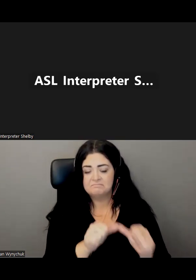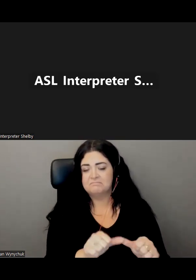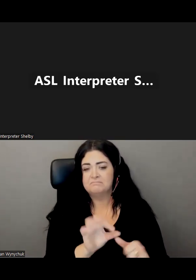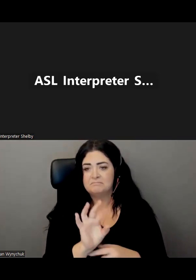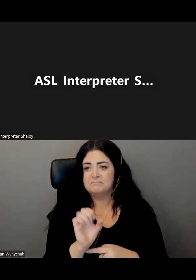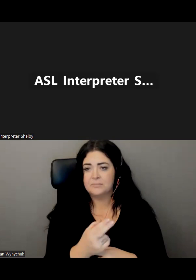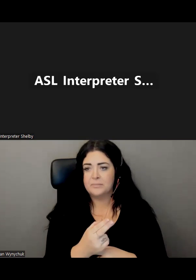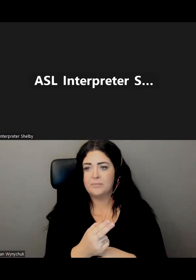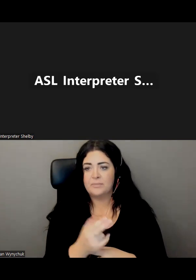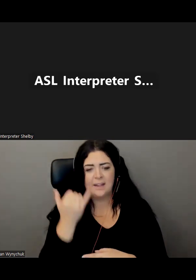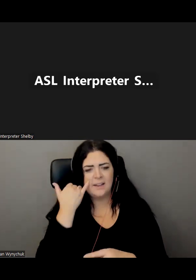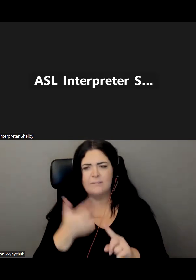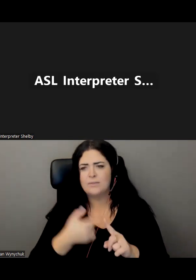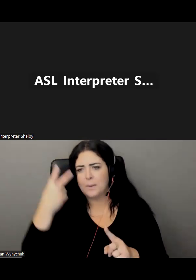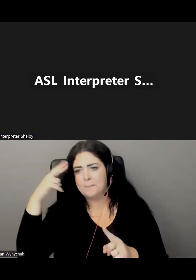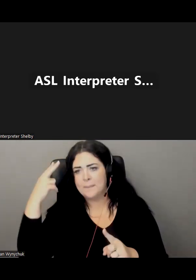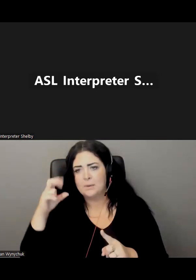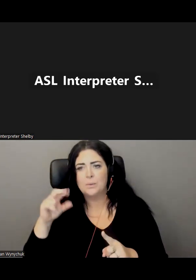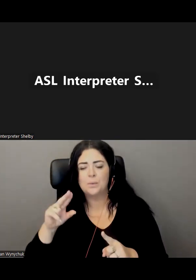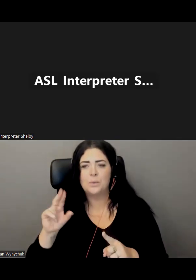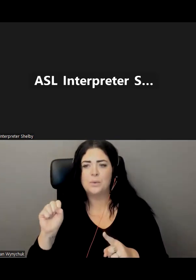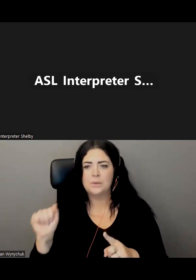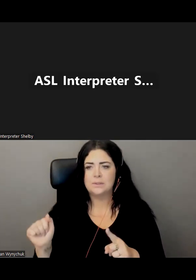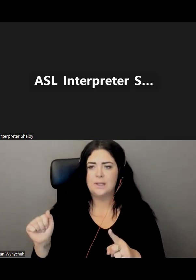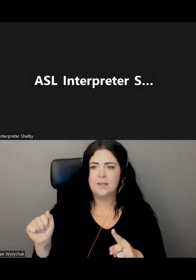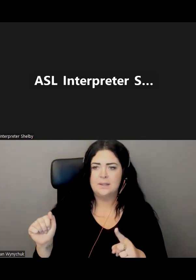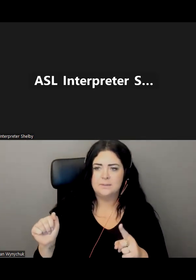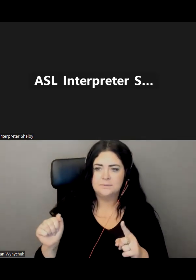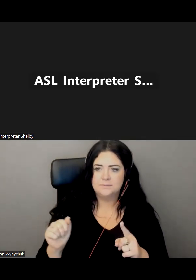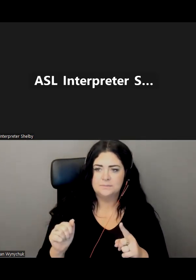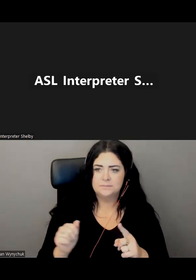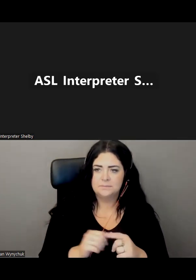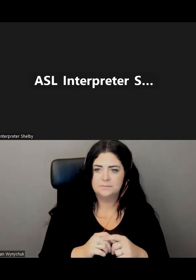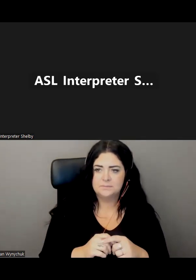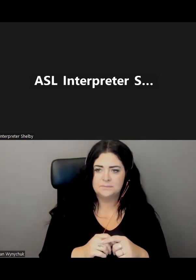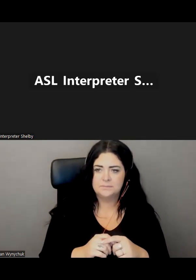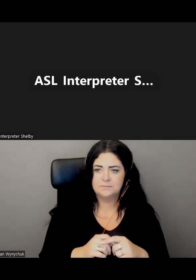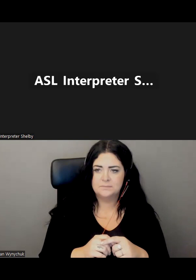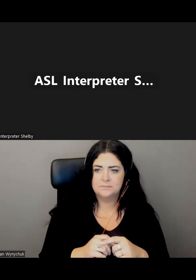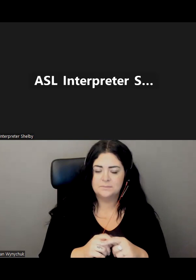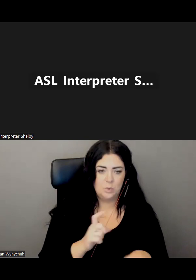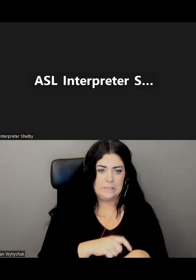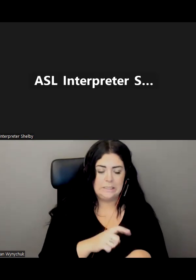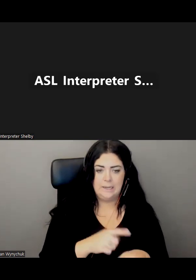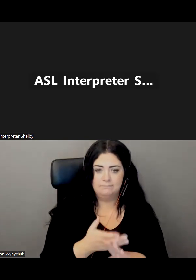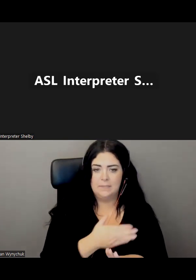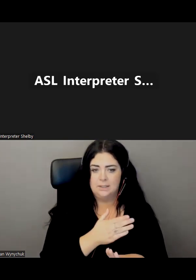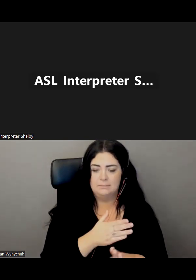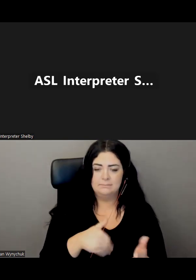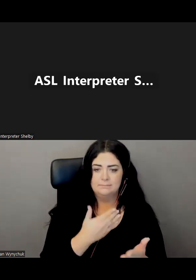from, Mexico or the US and has these big, long journeys to make before getting to us.